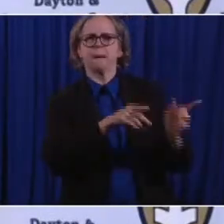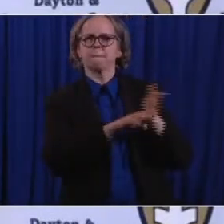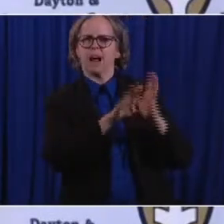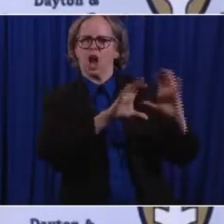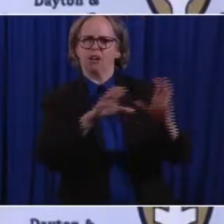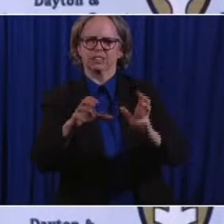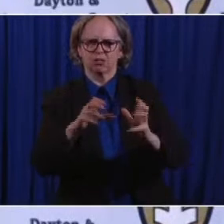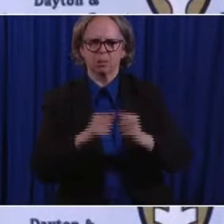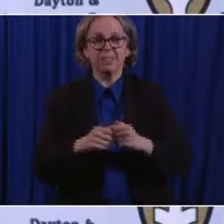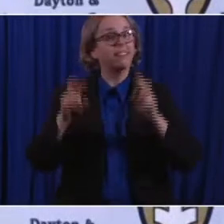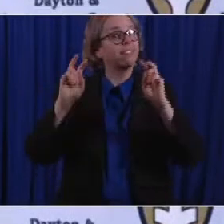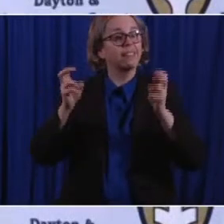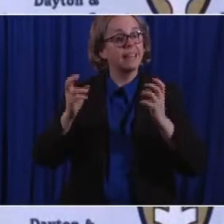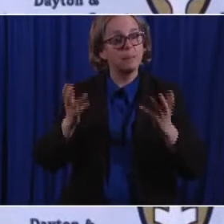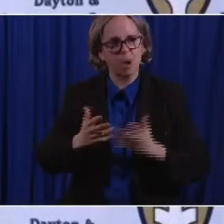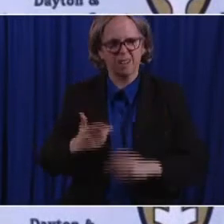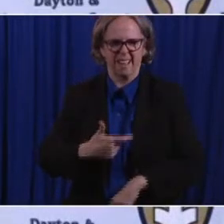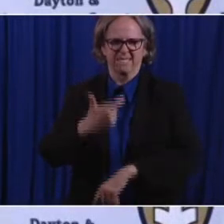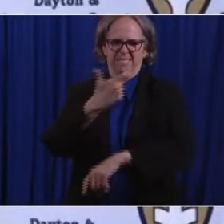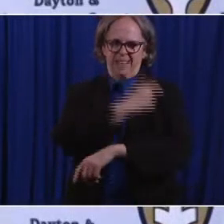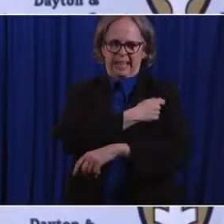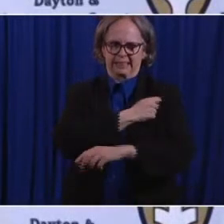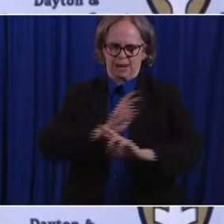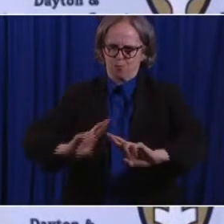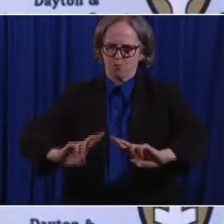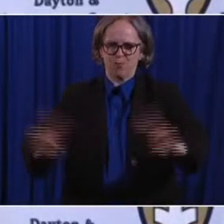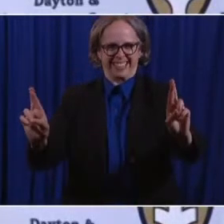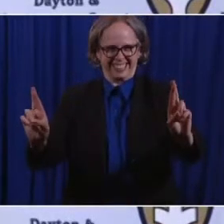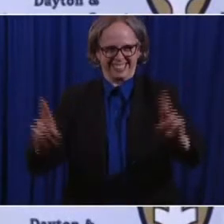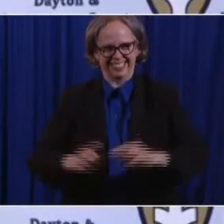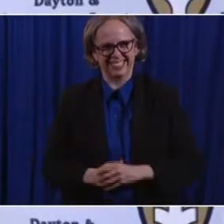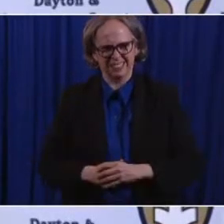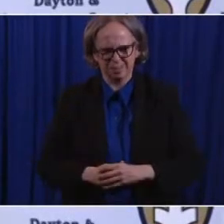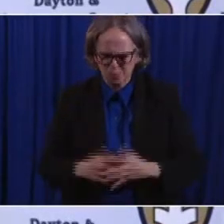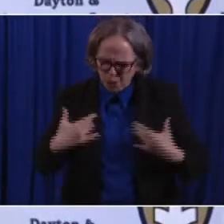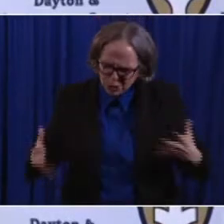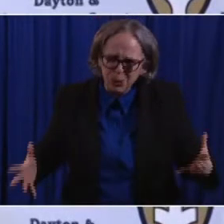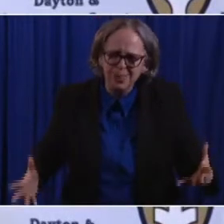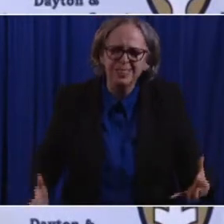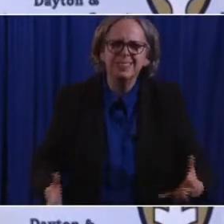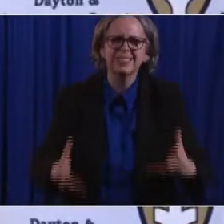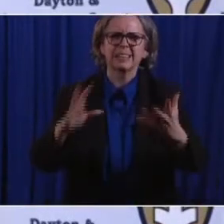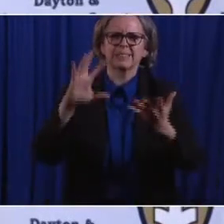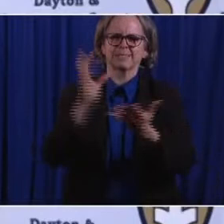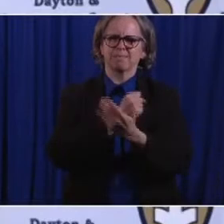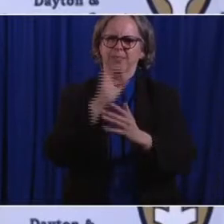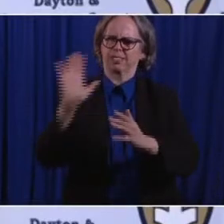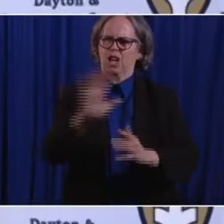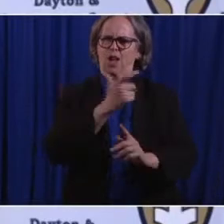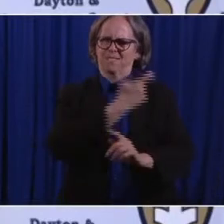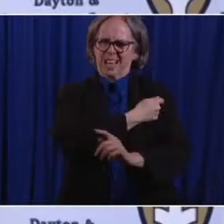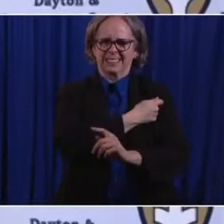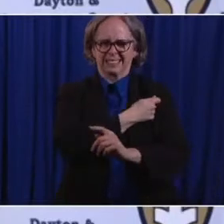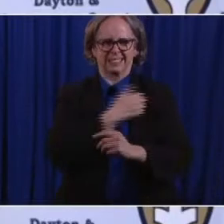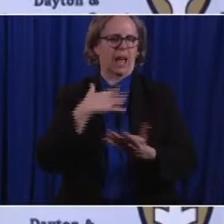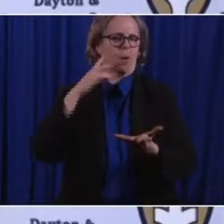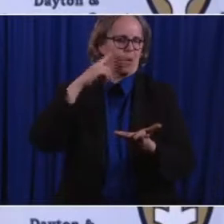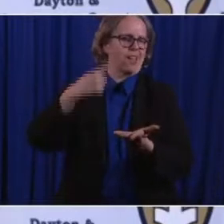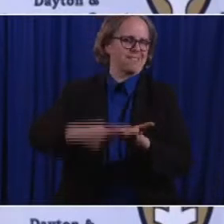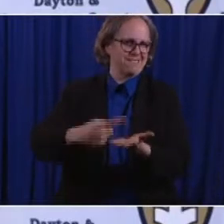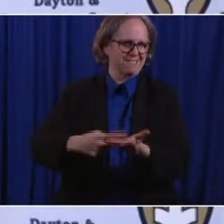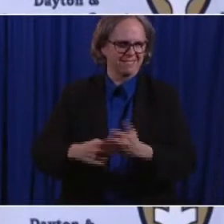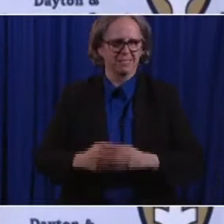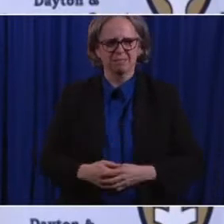Ready. We want to encourage all of our racial and ethnic minority populations to get vaccinated and everyone to get vaccinated. And we've been working hard to